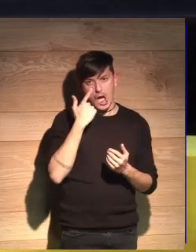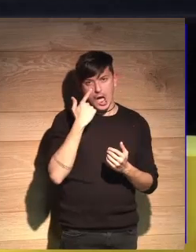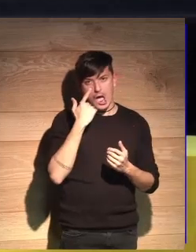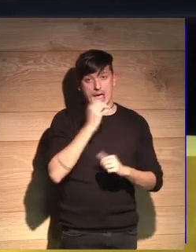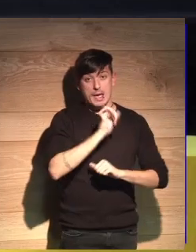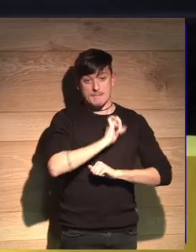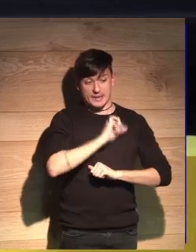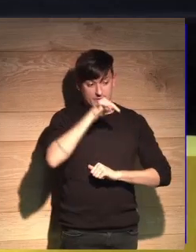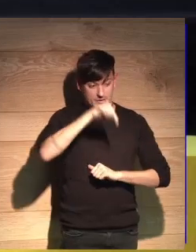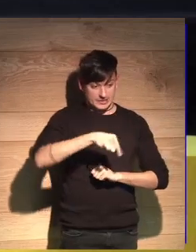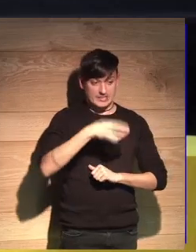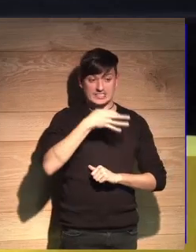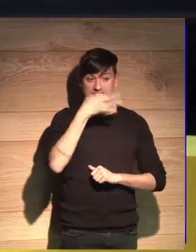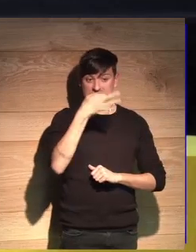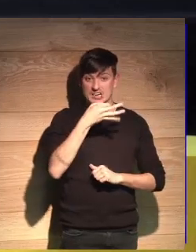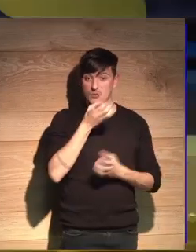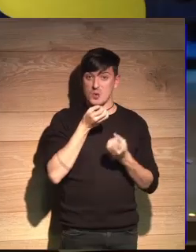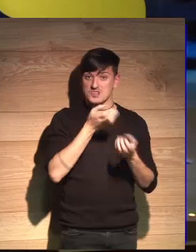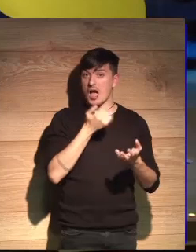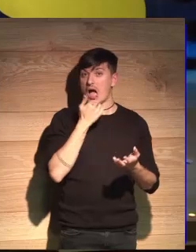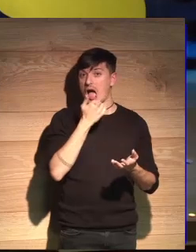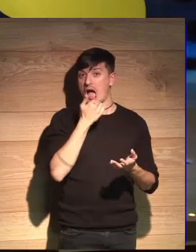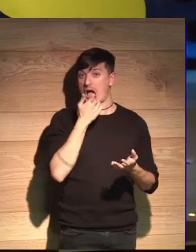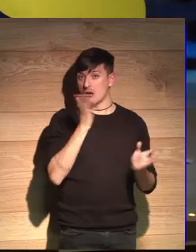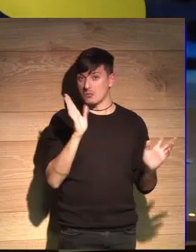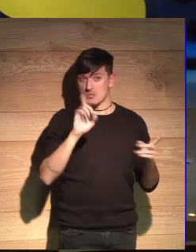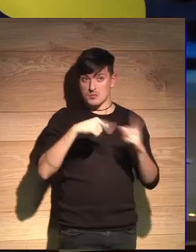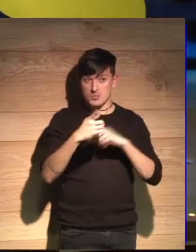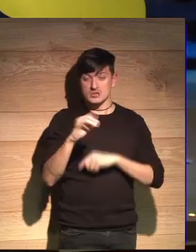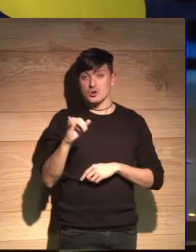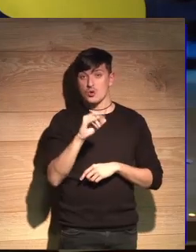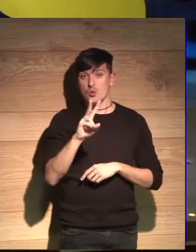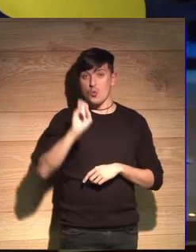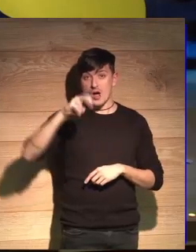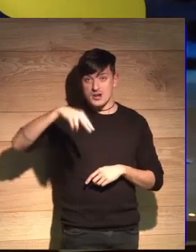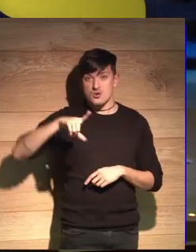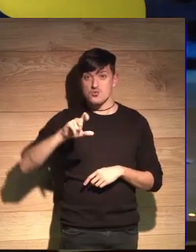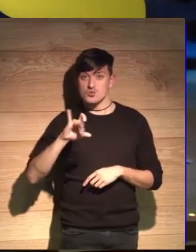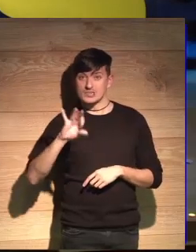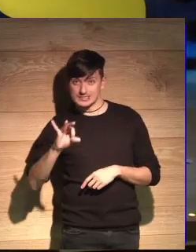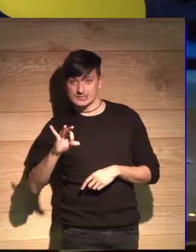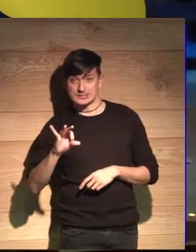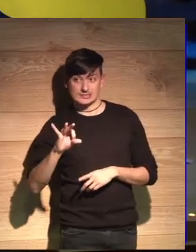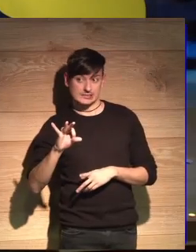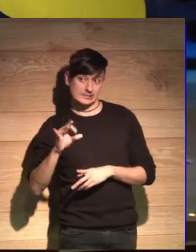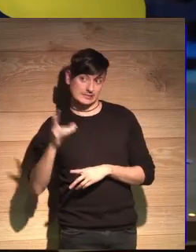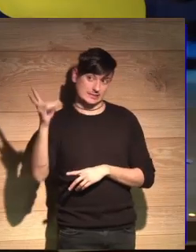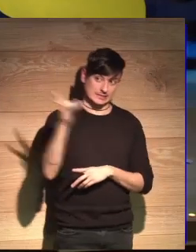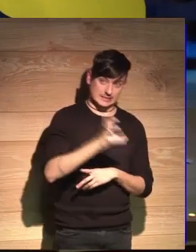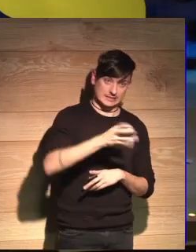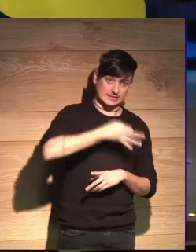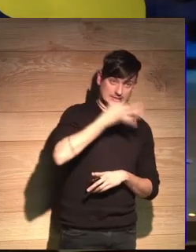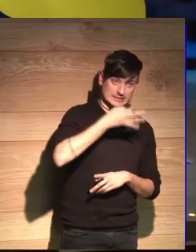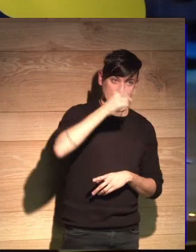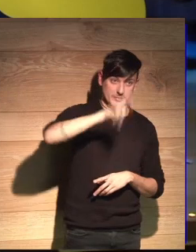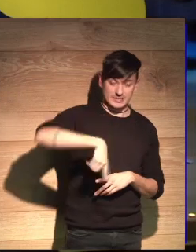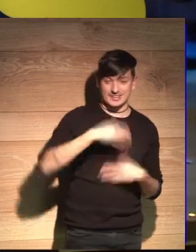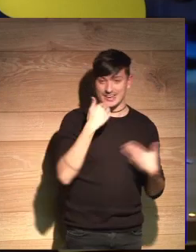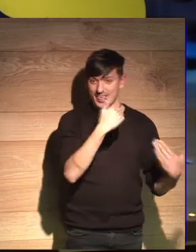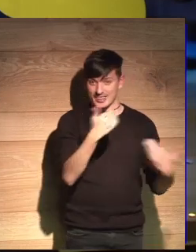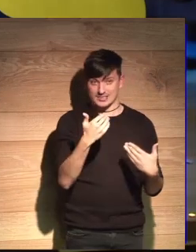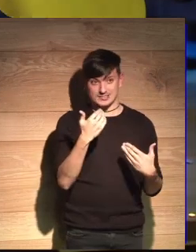hope he has the opportunity to tell you in this 20 minutes talk, and then we'll listen to Juan Luis, and then we'll have the dialogue. So thank you,